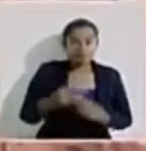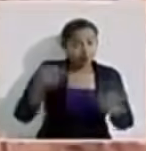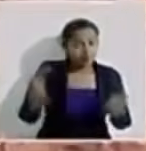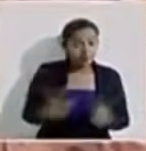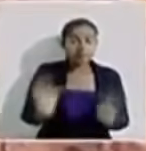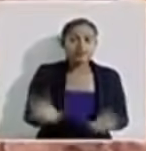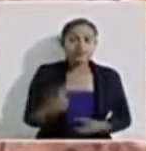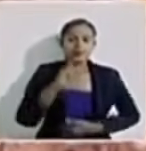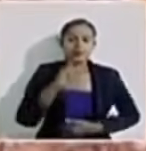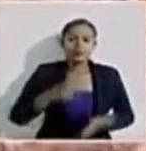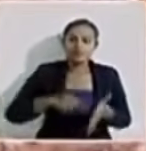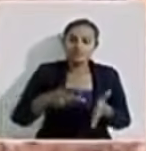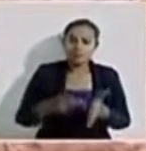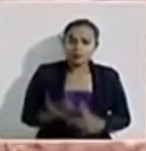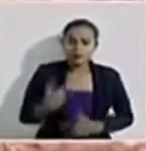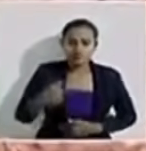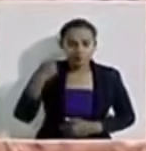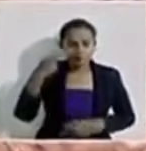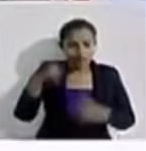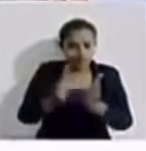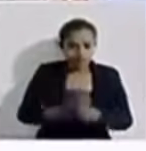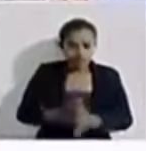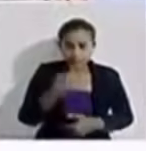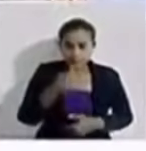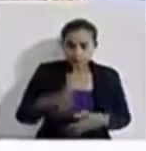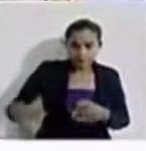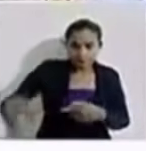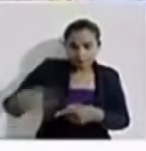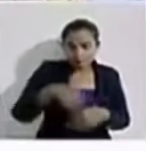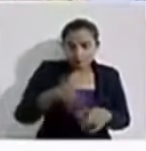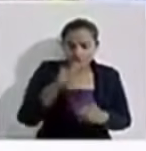the breakwater of the Parakrama Samudra, was halted recently.